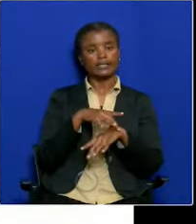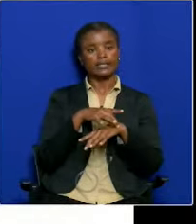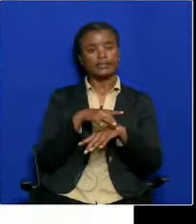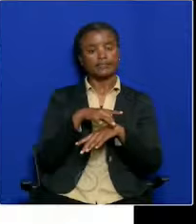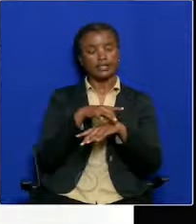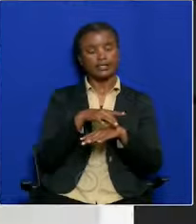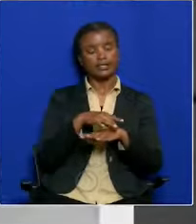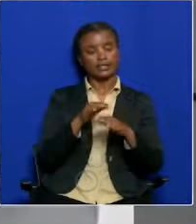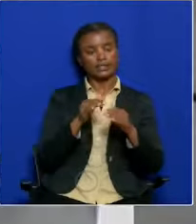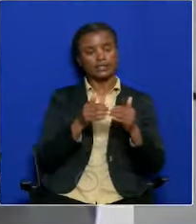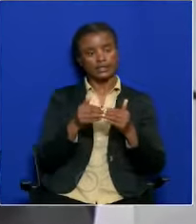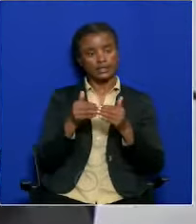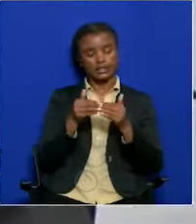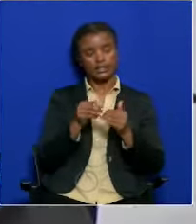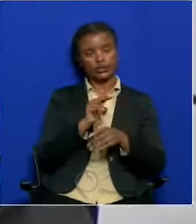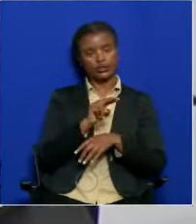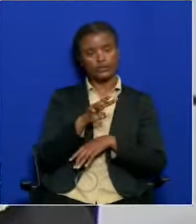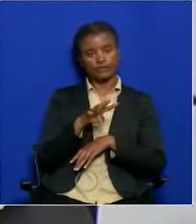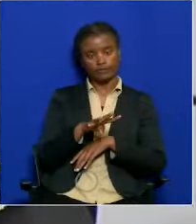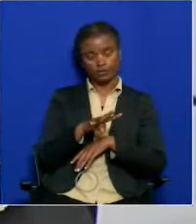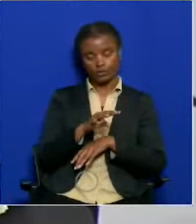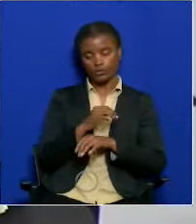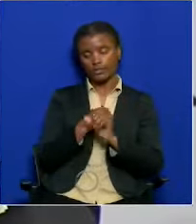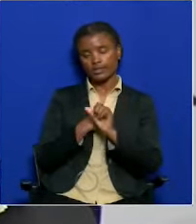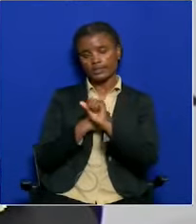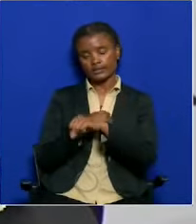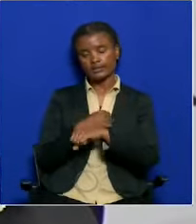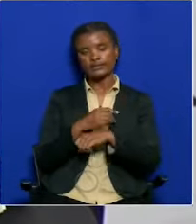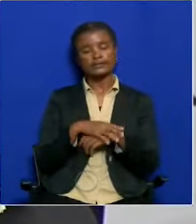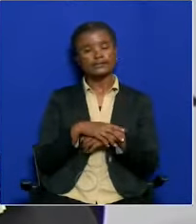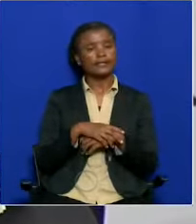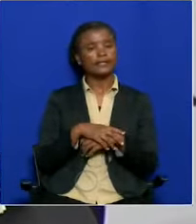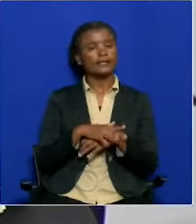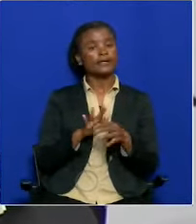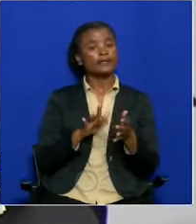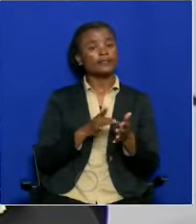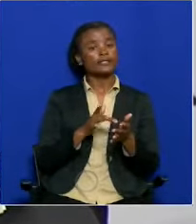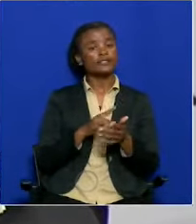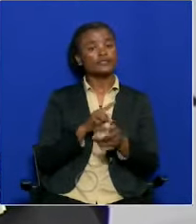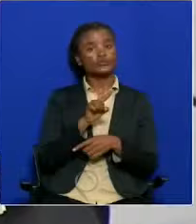Medicare 24. Yes. And then on page 109,